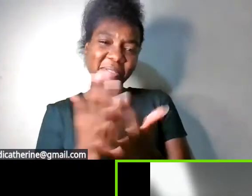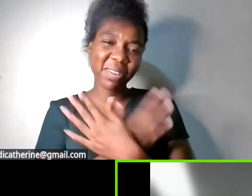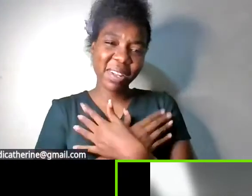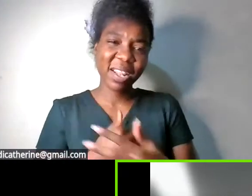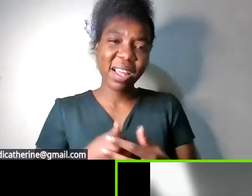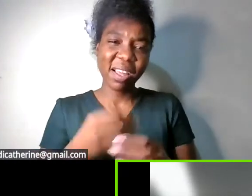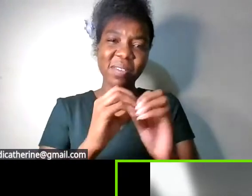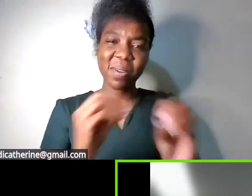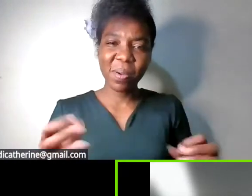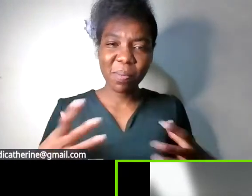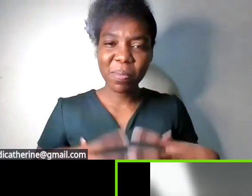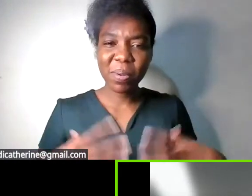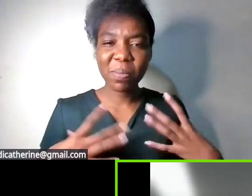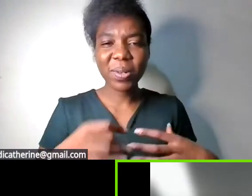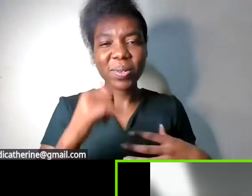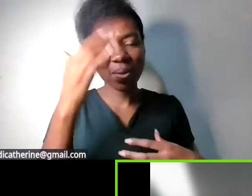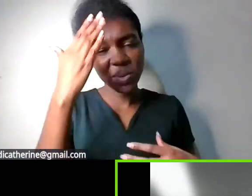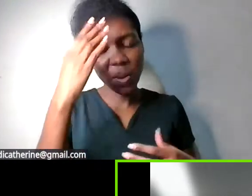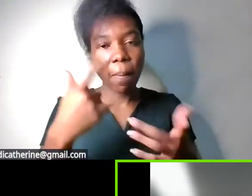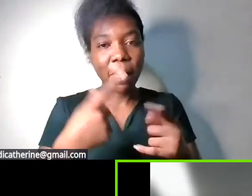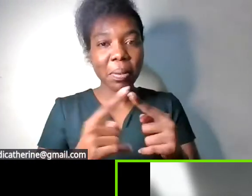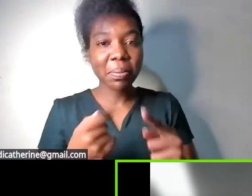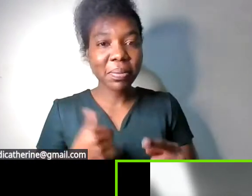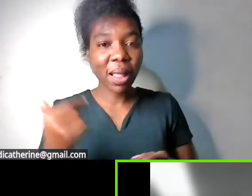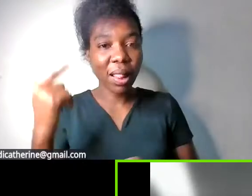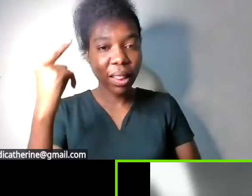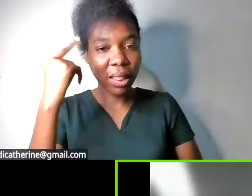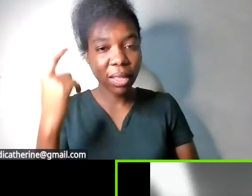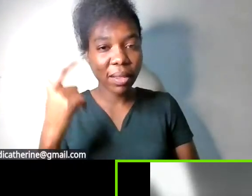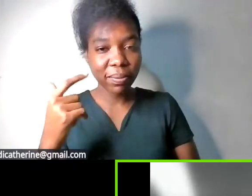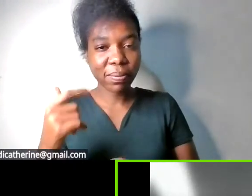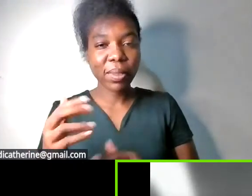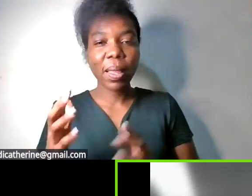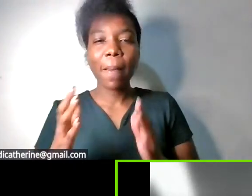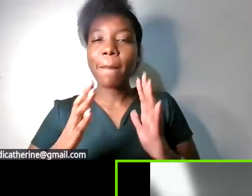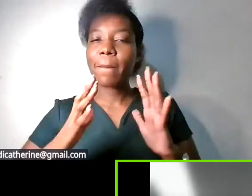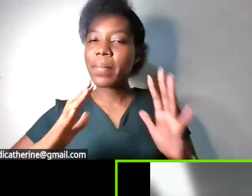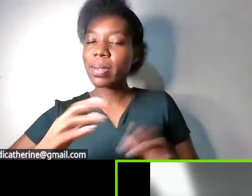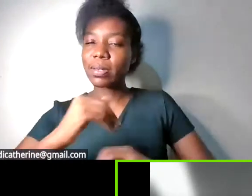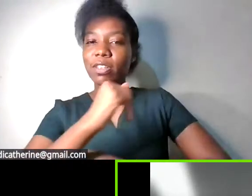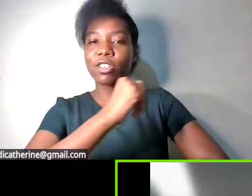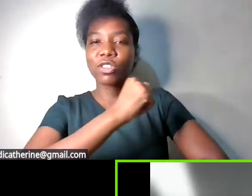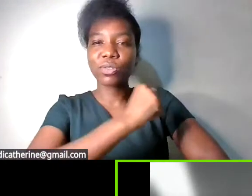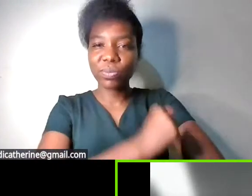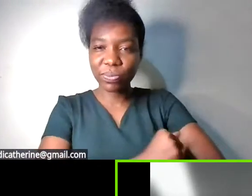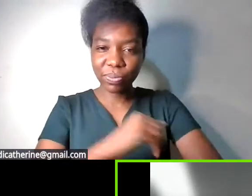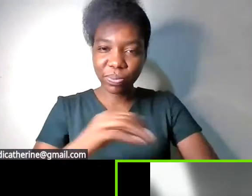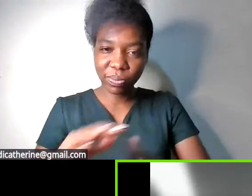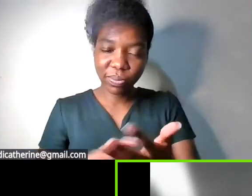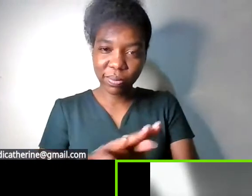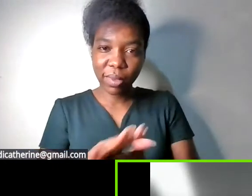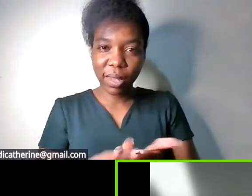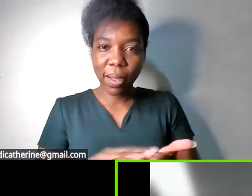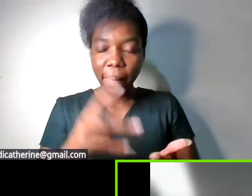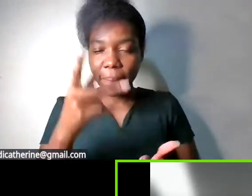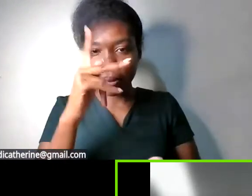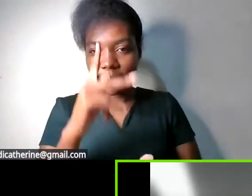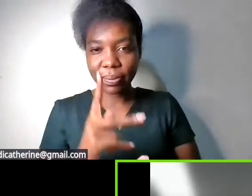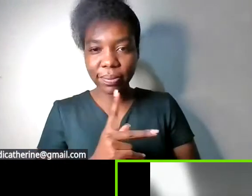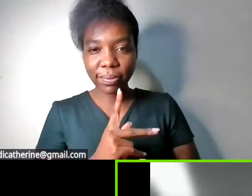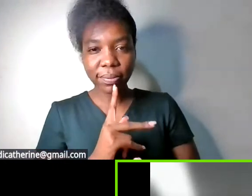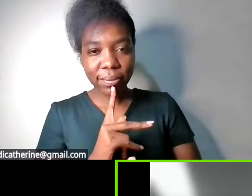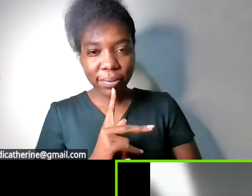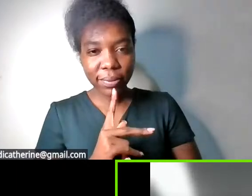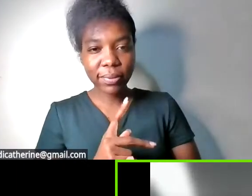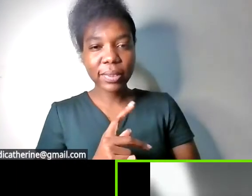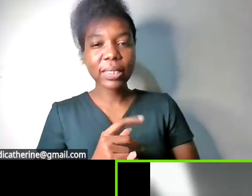I think the more biggest scope is parents are really, really longing for